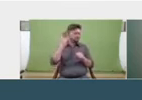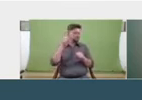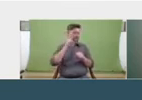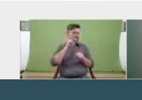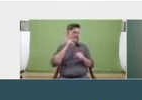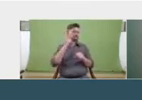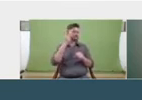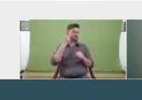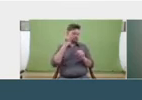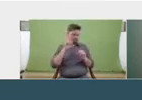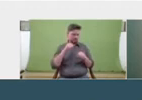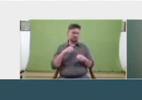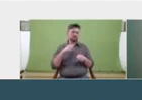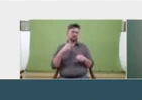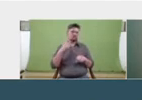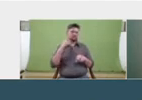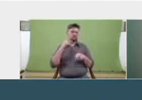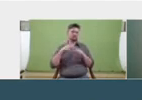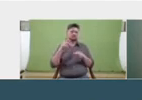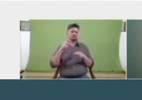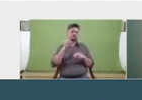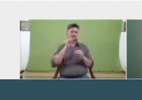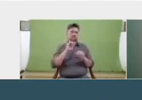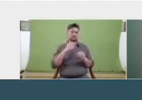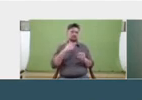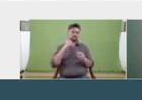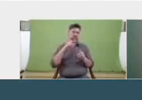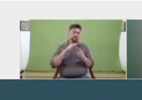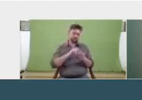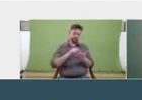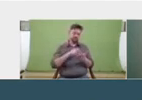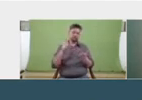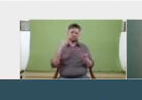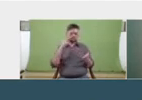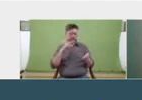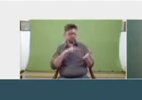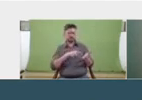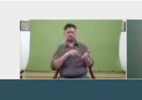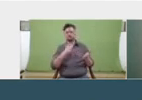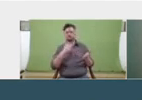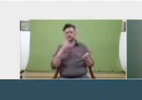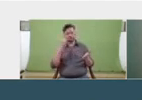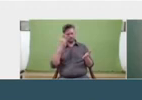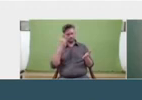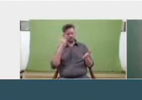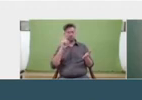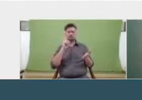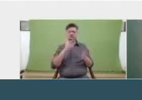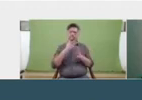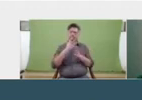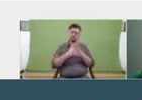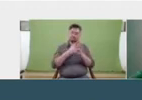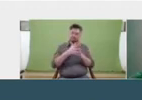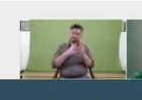speak if i write you read that you'll be able to understand what i'm saying but here in sign language